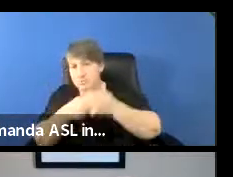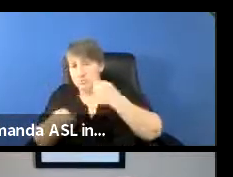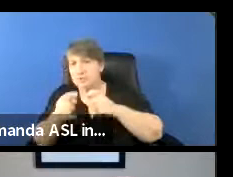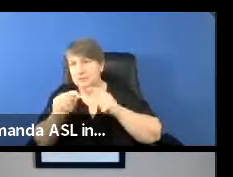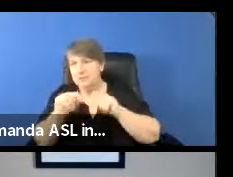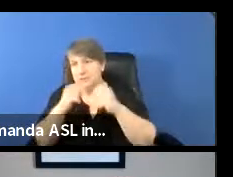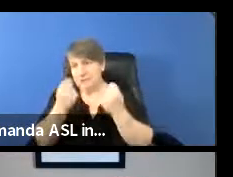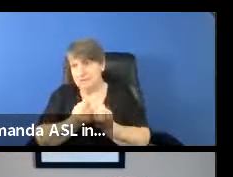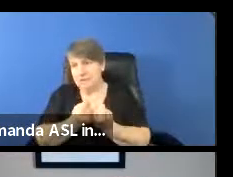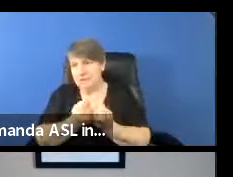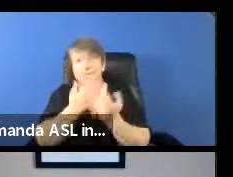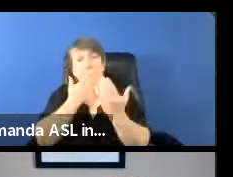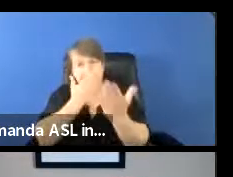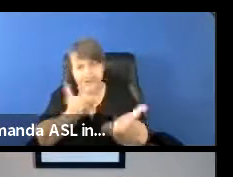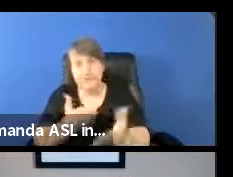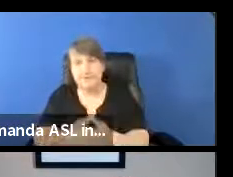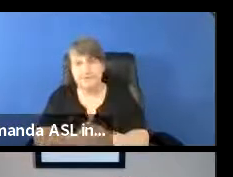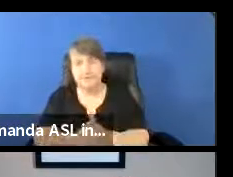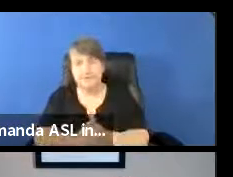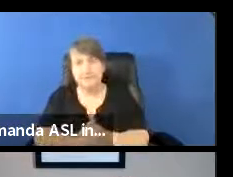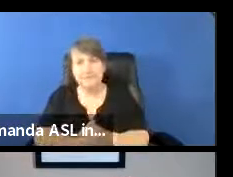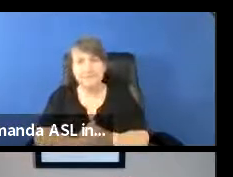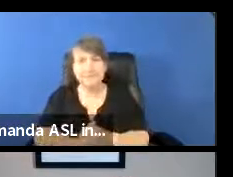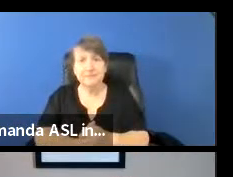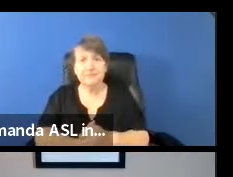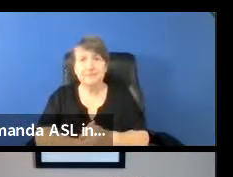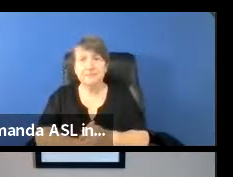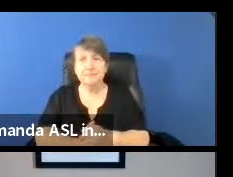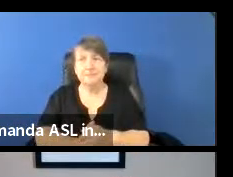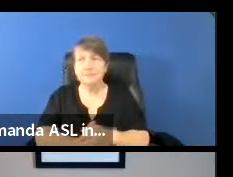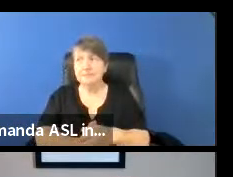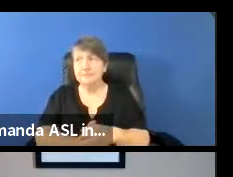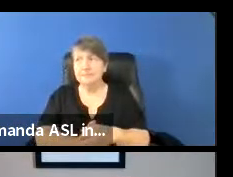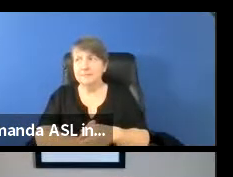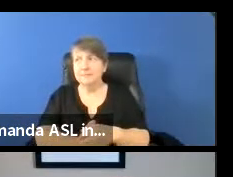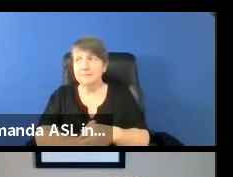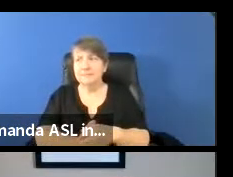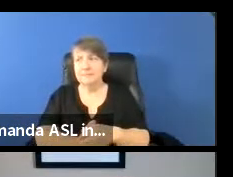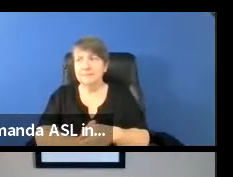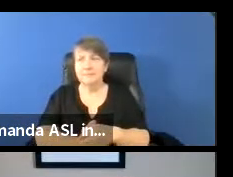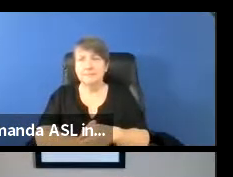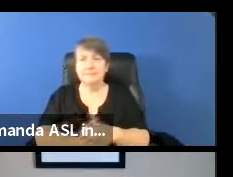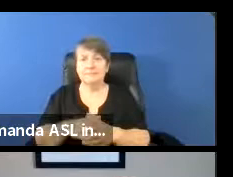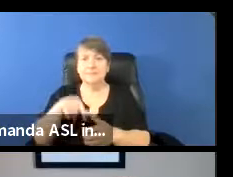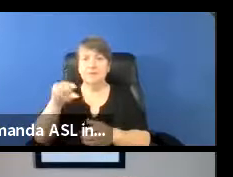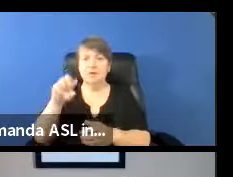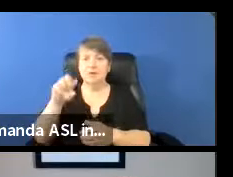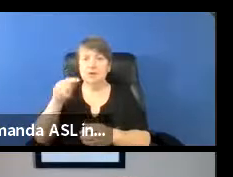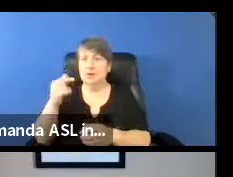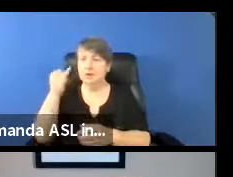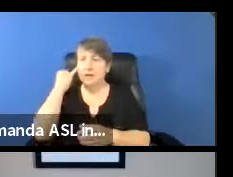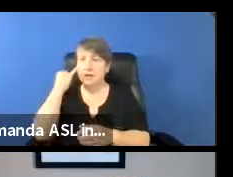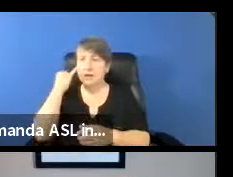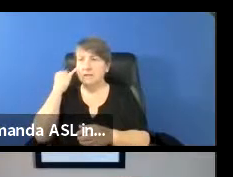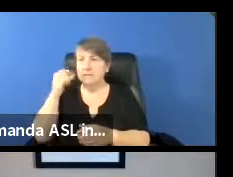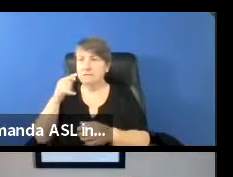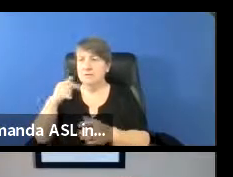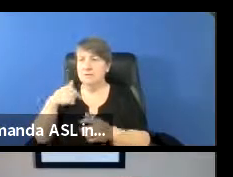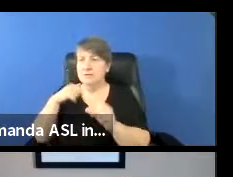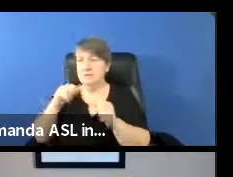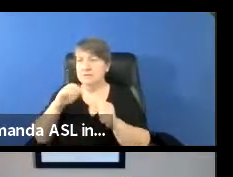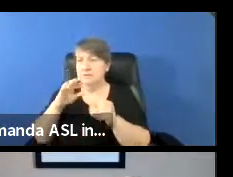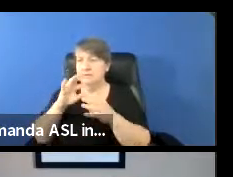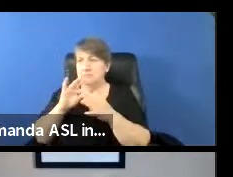team. So thank you. So if I could comment real quick, we've